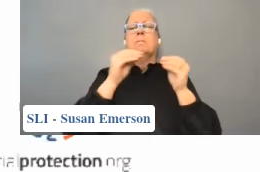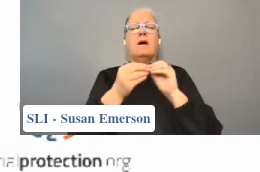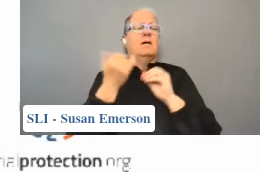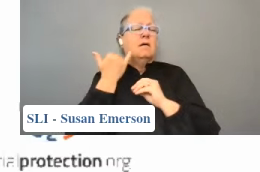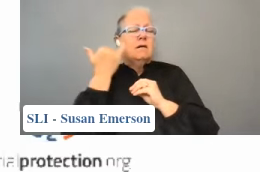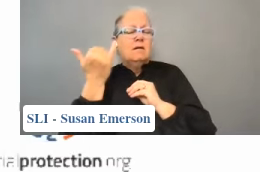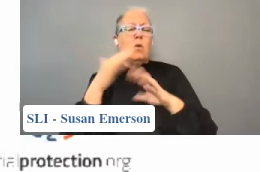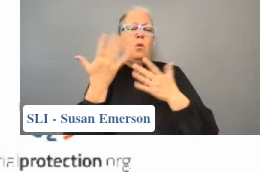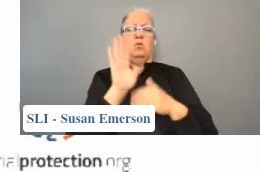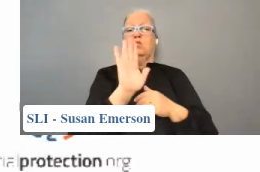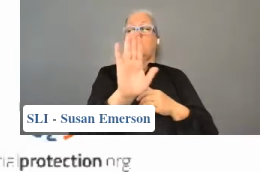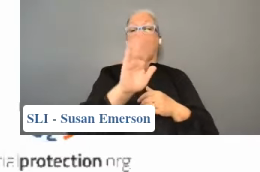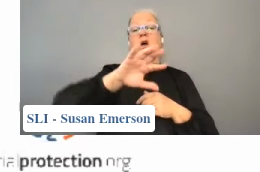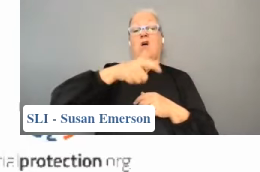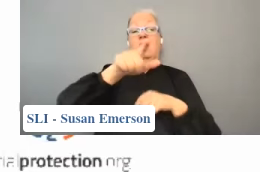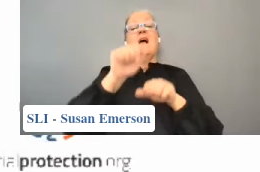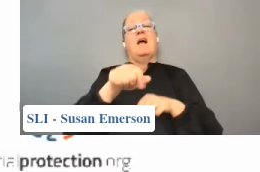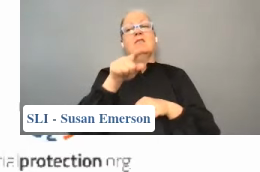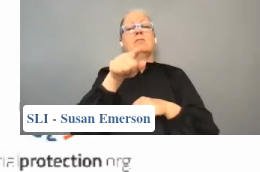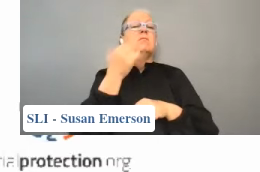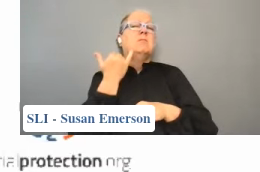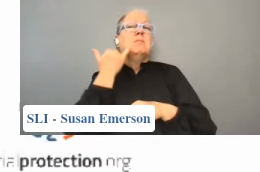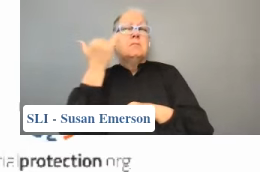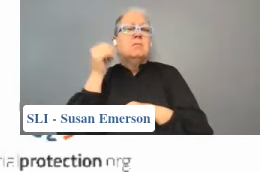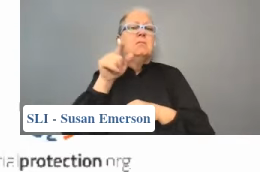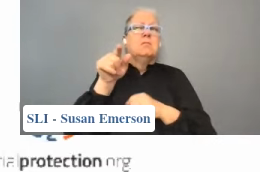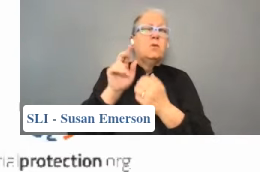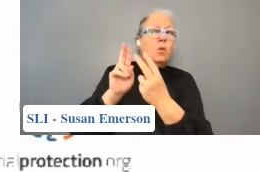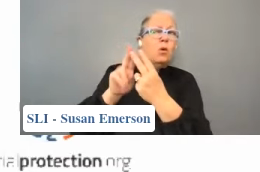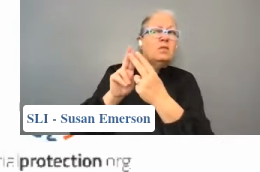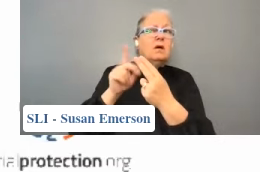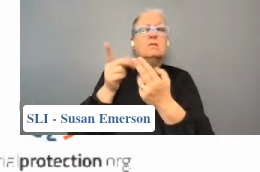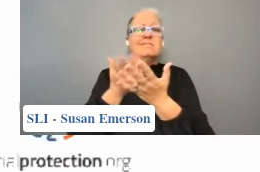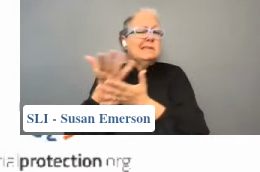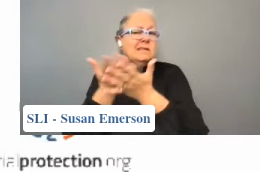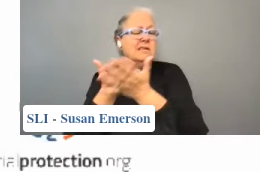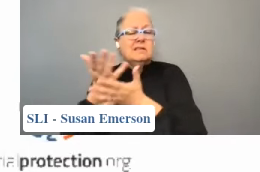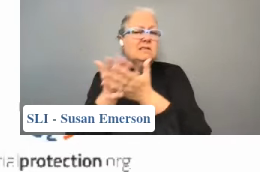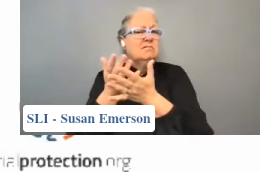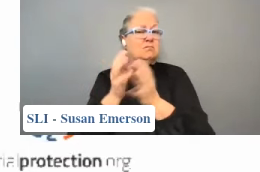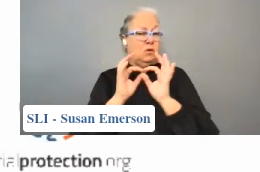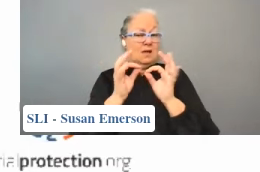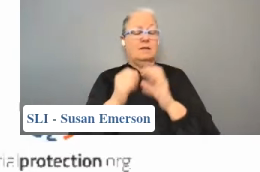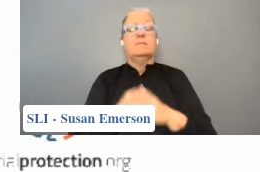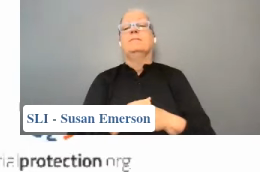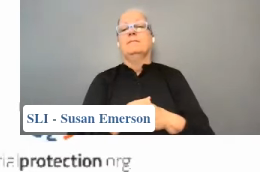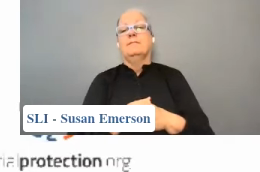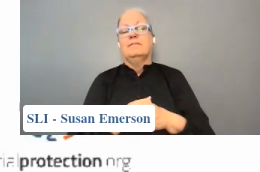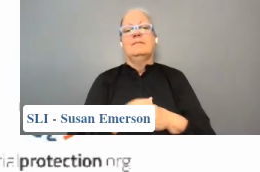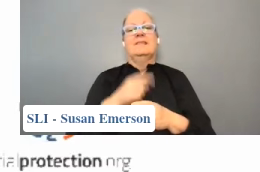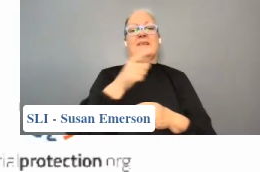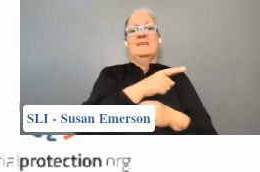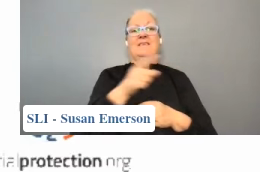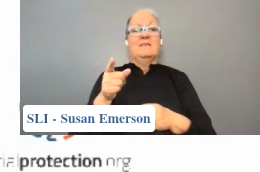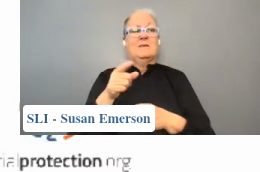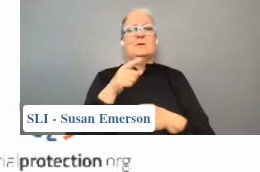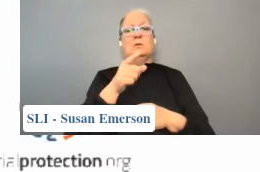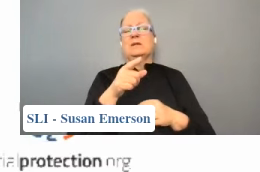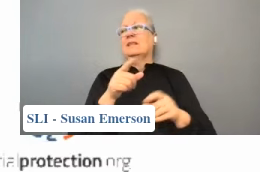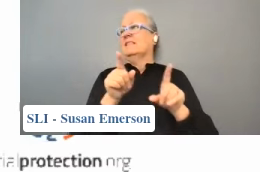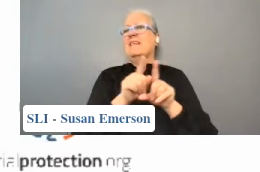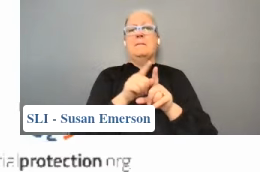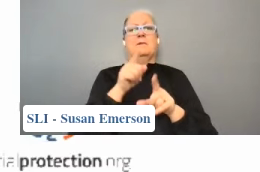Findhelpline.com can help you find an appropriate support service. And if you're in danger, please contact the emergency